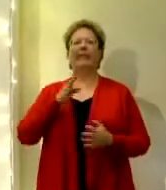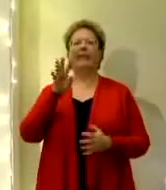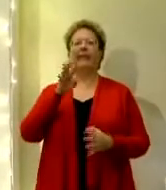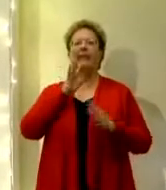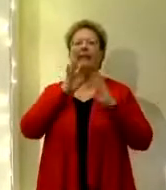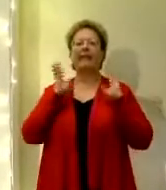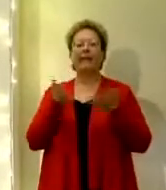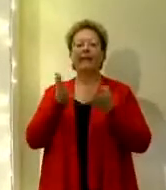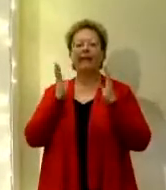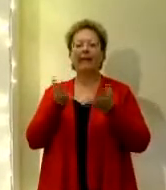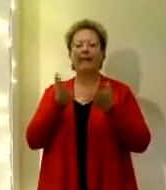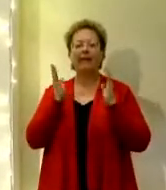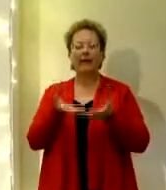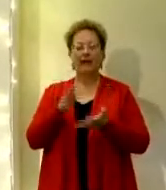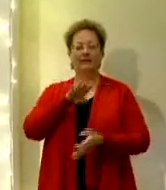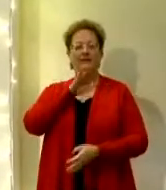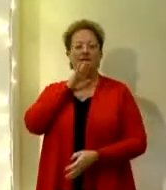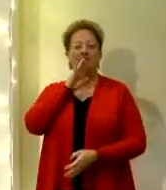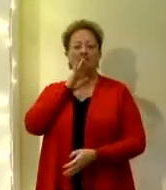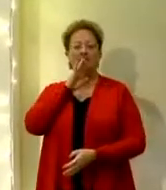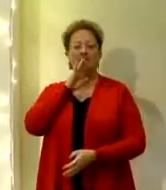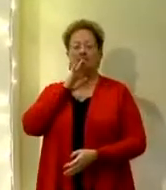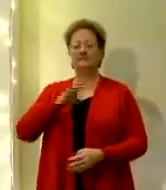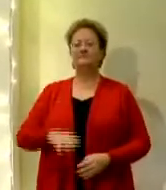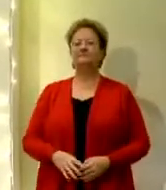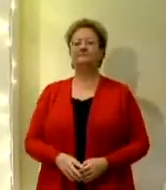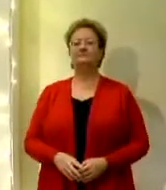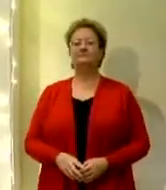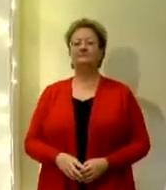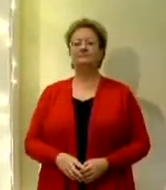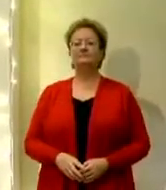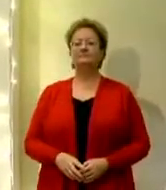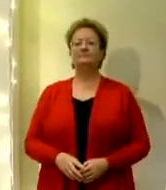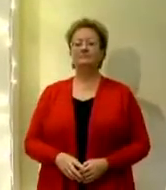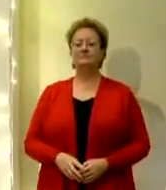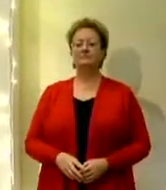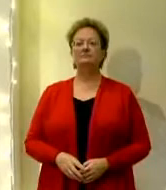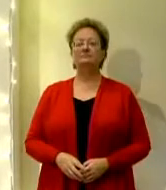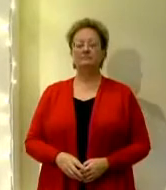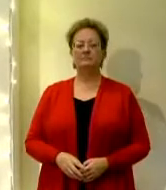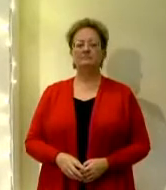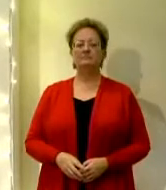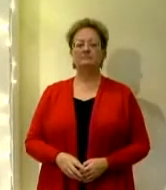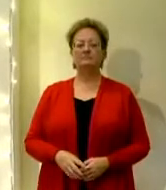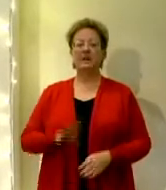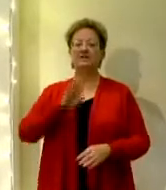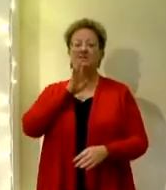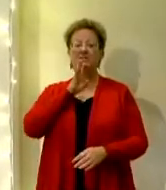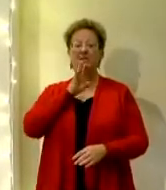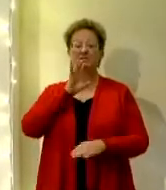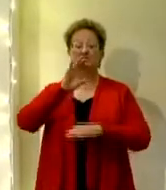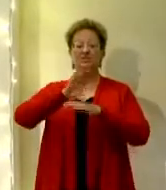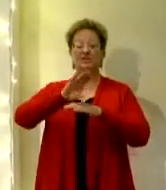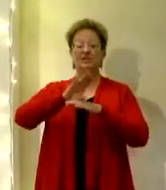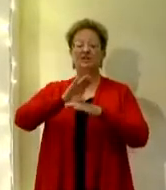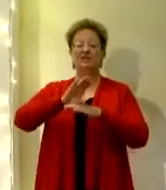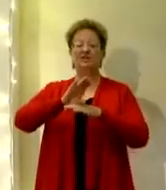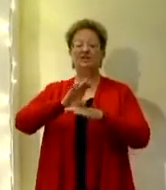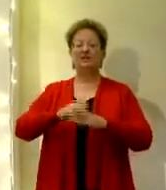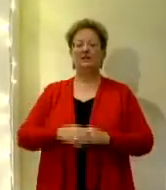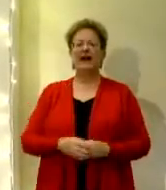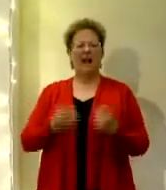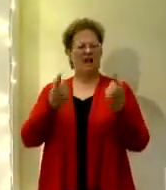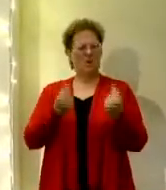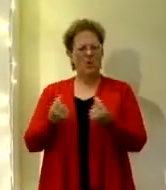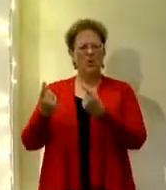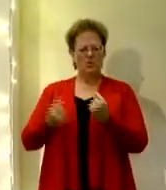for everything that's frustrating in her world, she lands on, towards the end, the church, where she talks about, "You know, I've done so